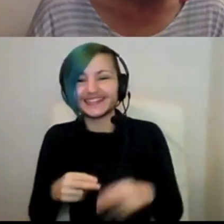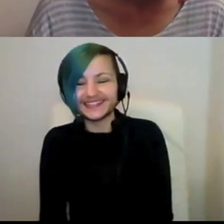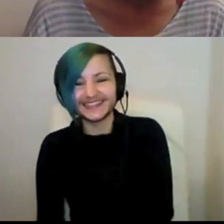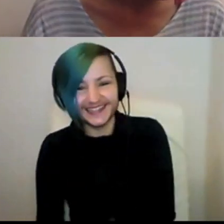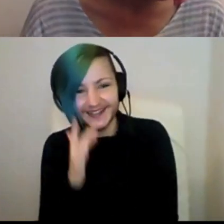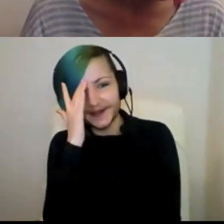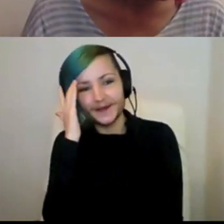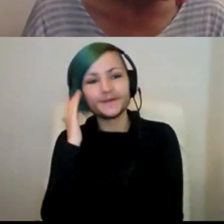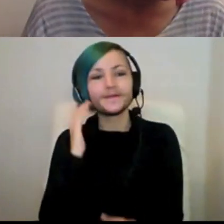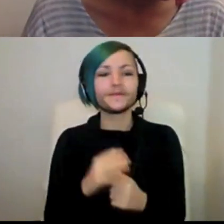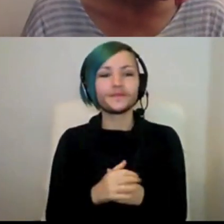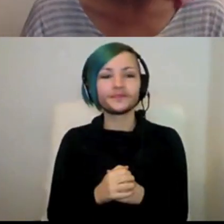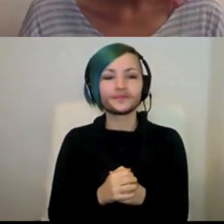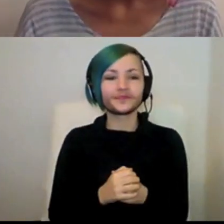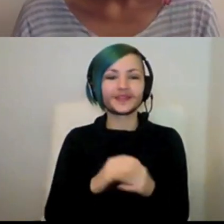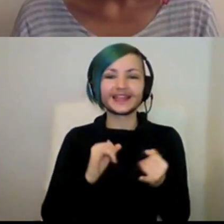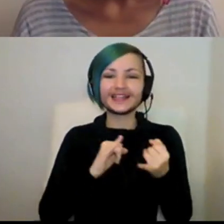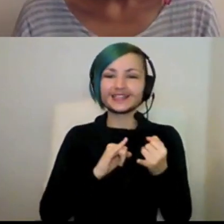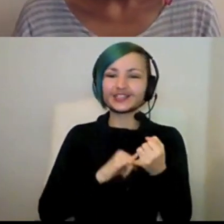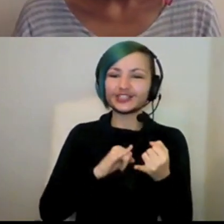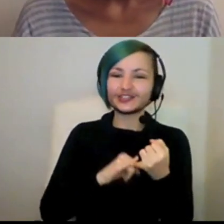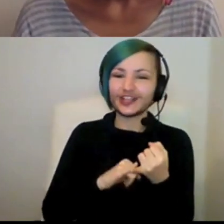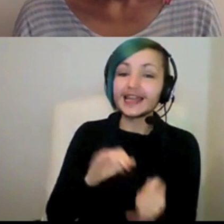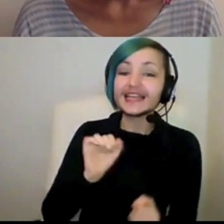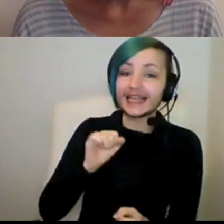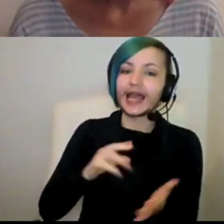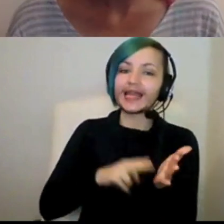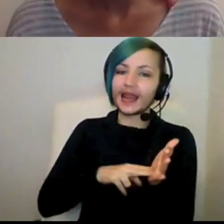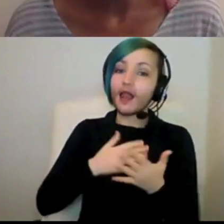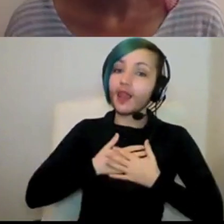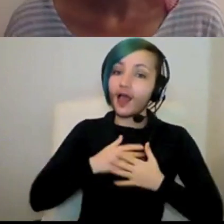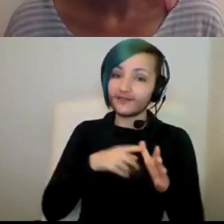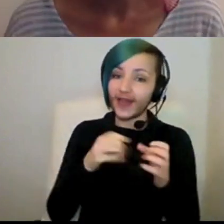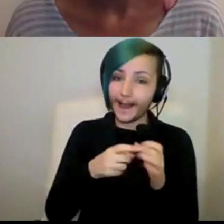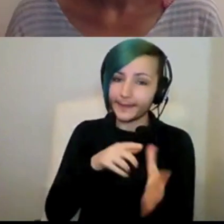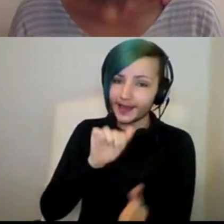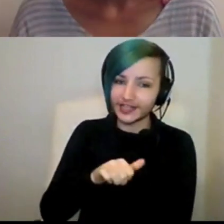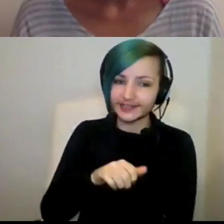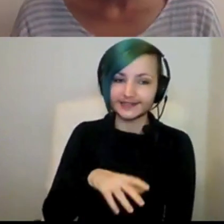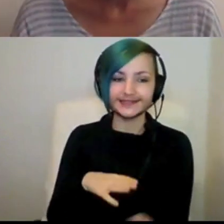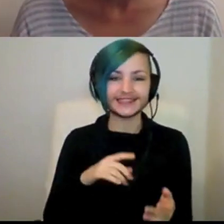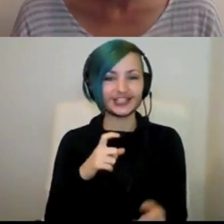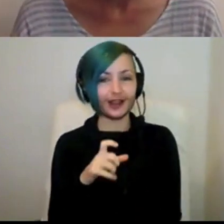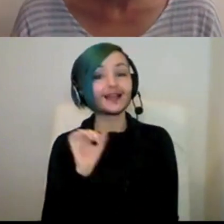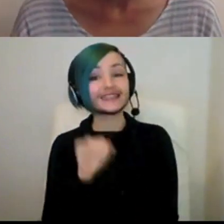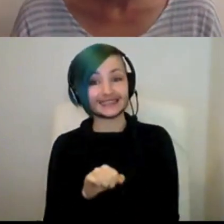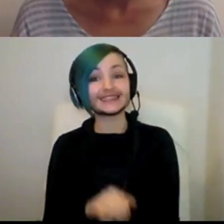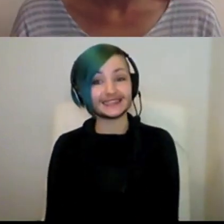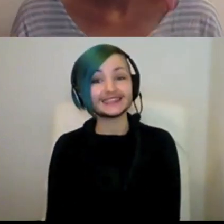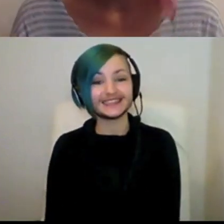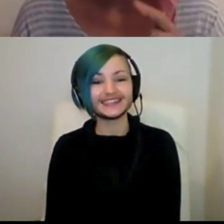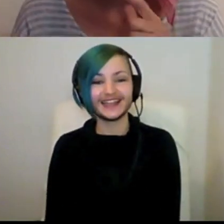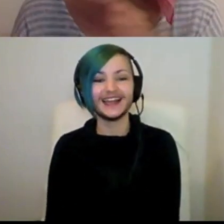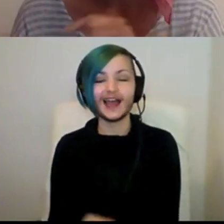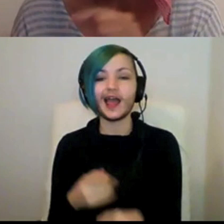So Nana's a big fan of ABBA. She is, actually. We had very quick, but it's been last